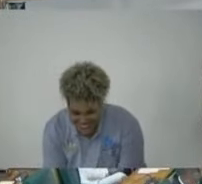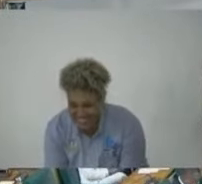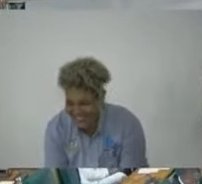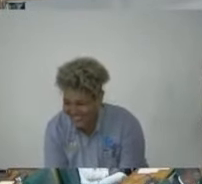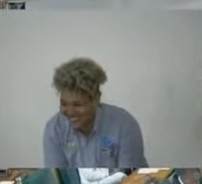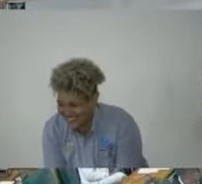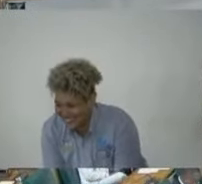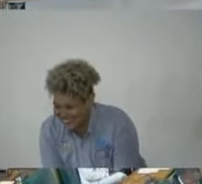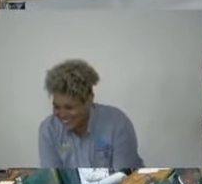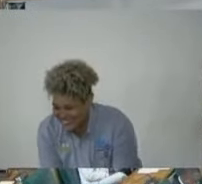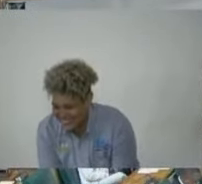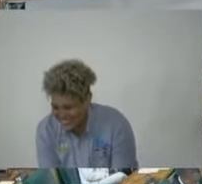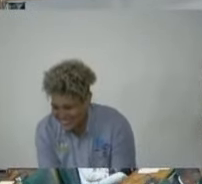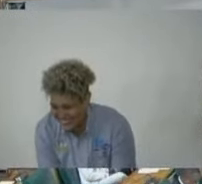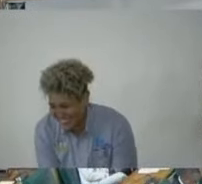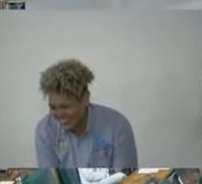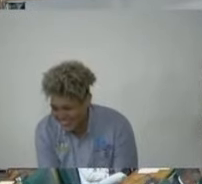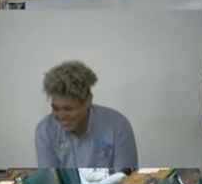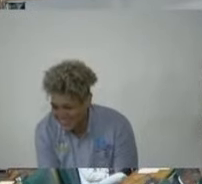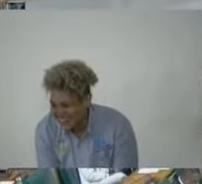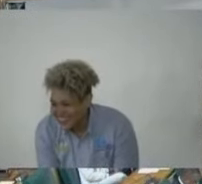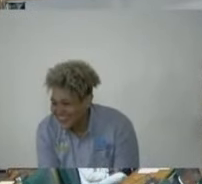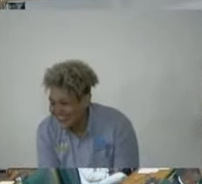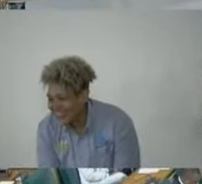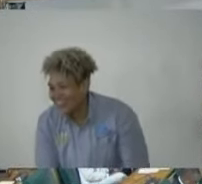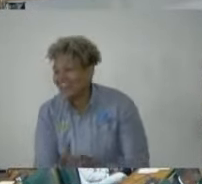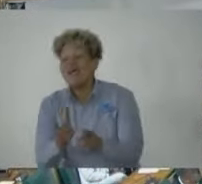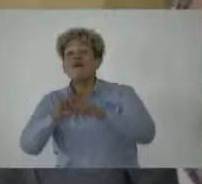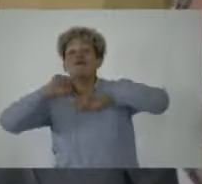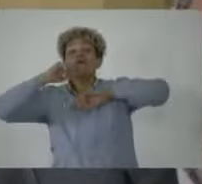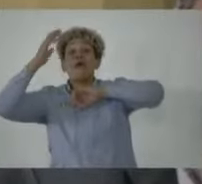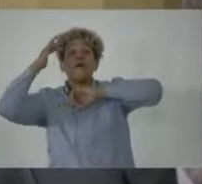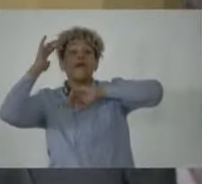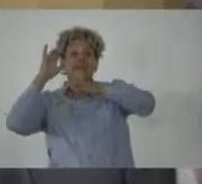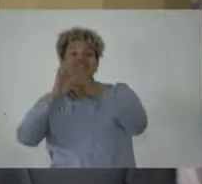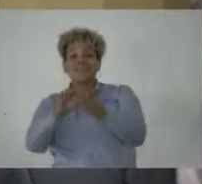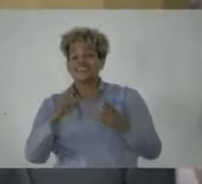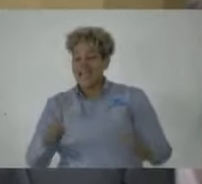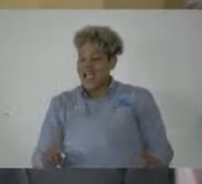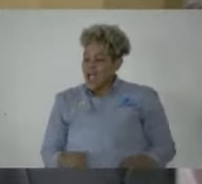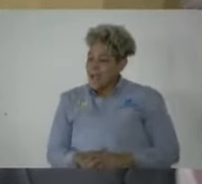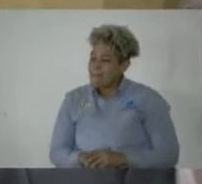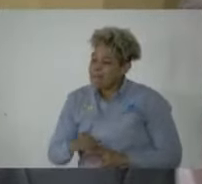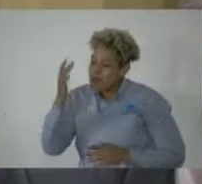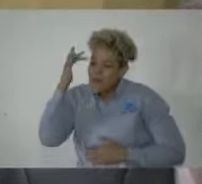Madam Speaker, it makes them delirious